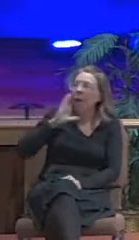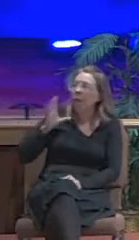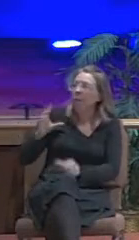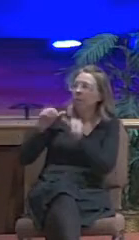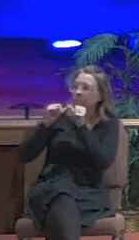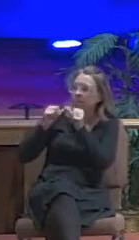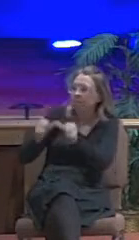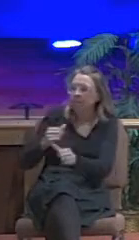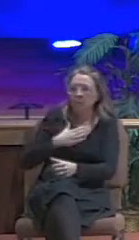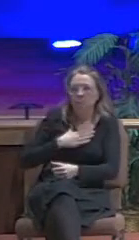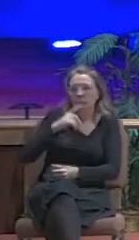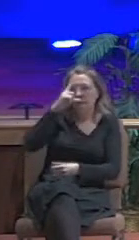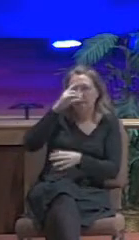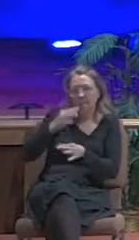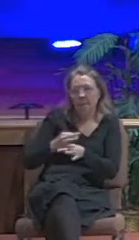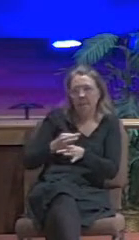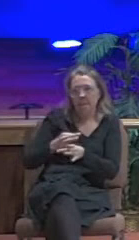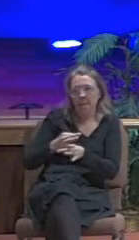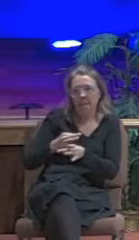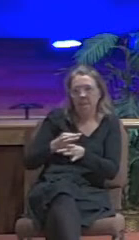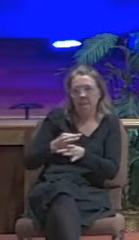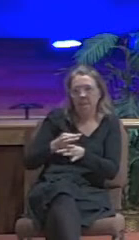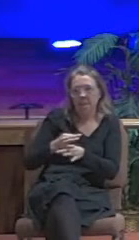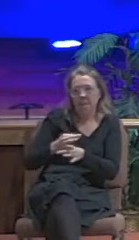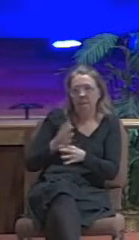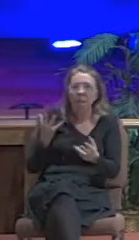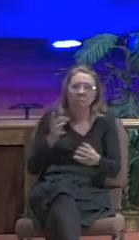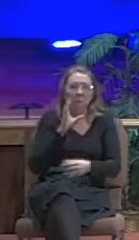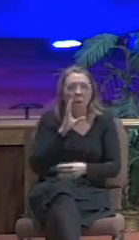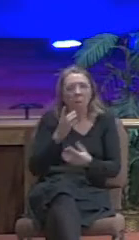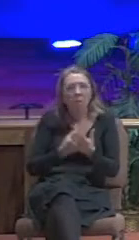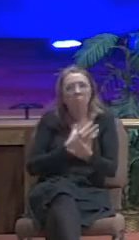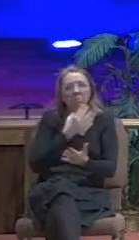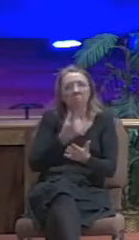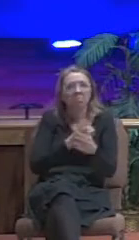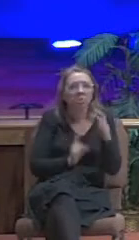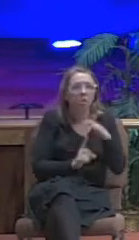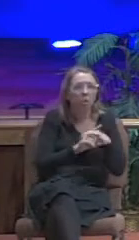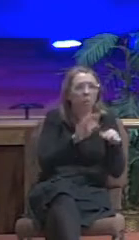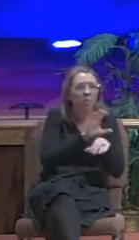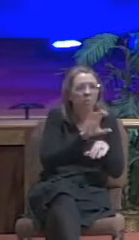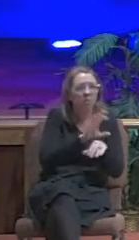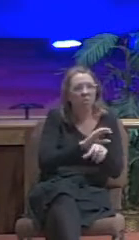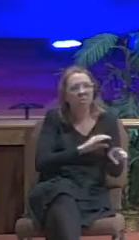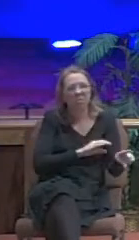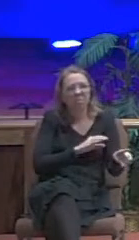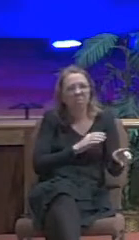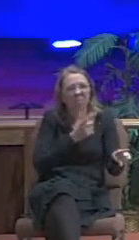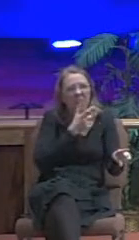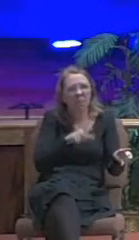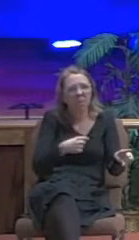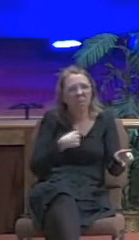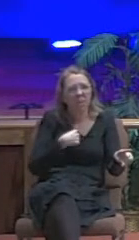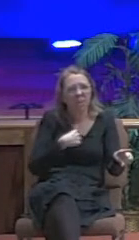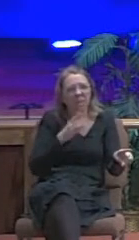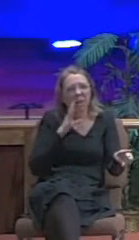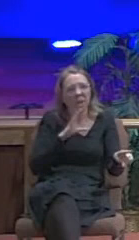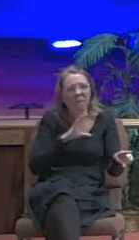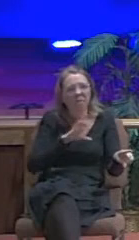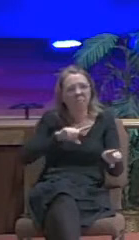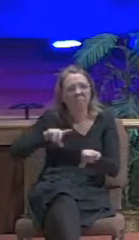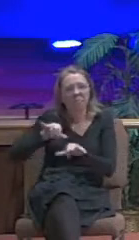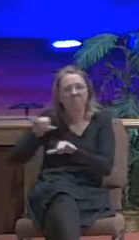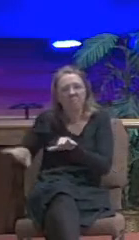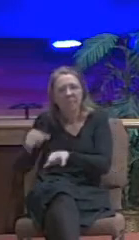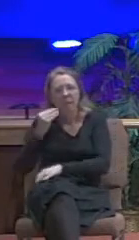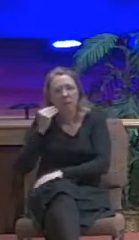going to go back to church. Okay, got what they want. Okay, they don't need me for a few months. Oh, life crisis. Oh, let me go back to